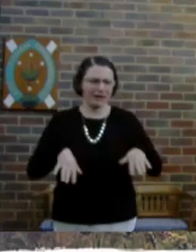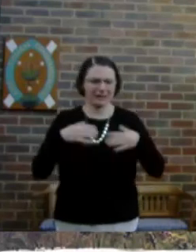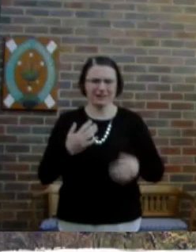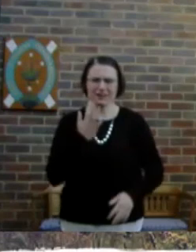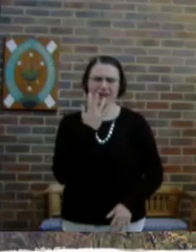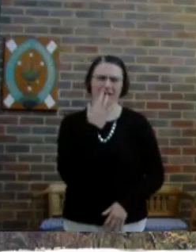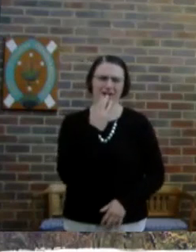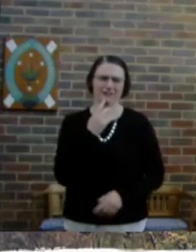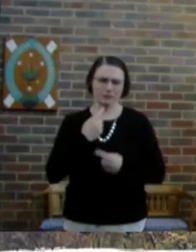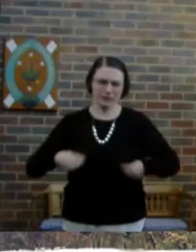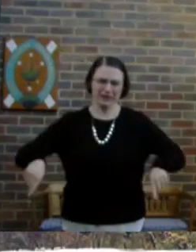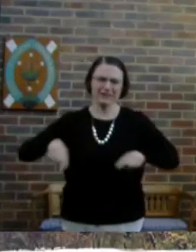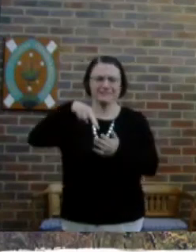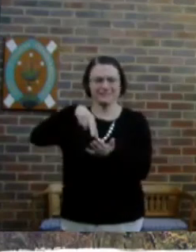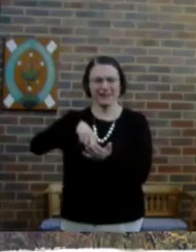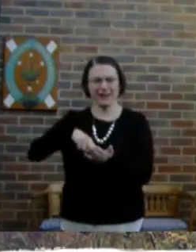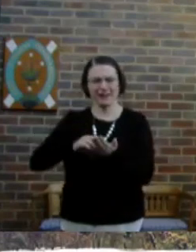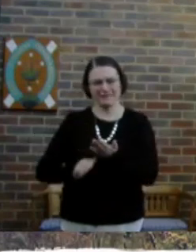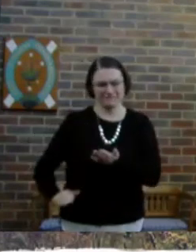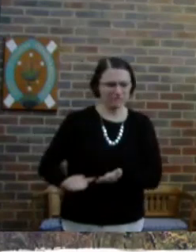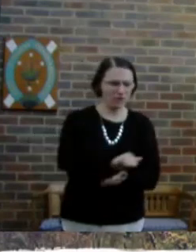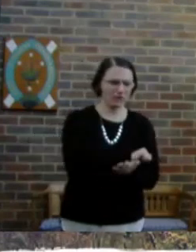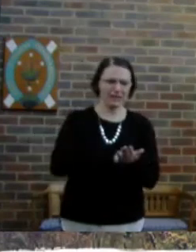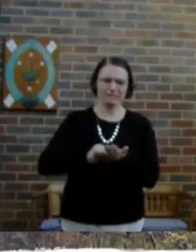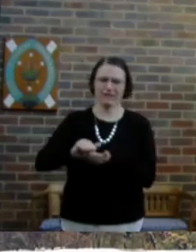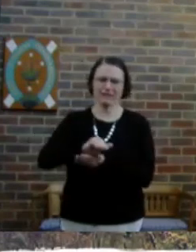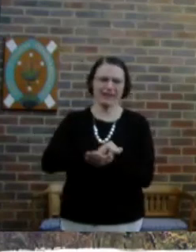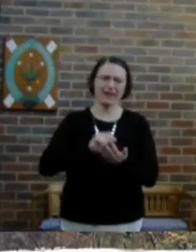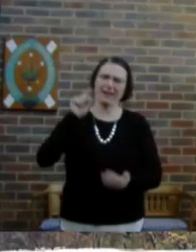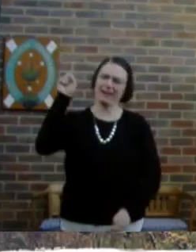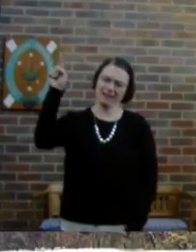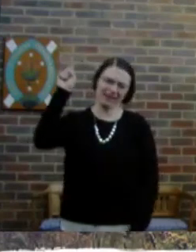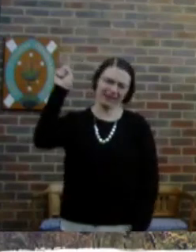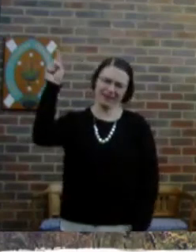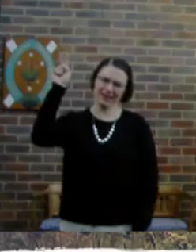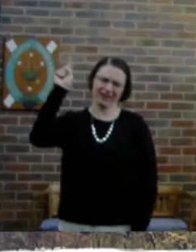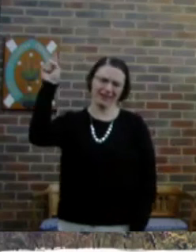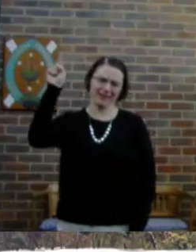a cause We stand forgiven Thank